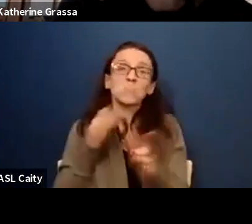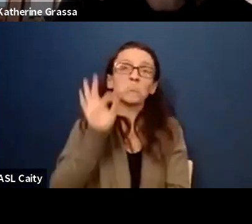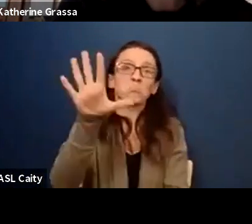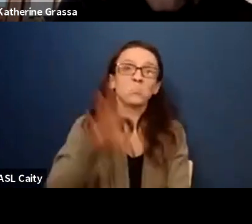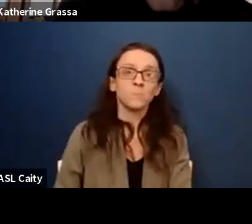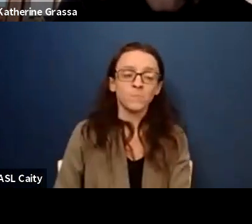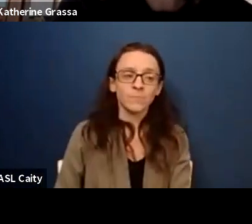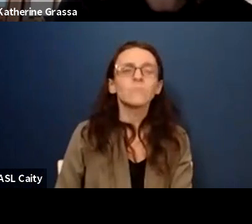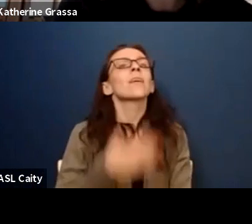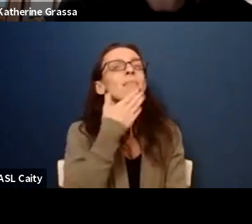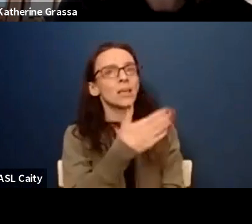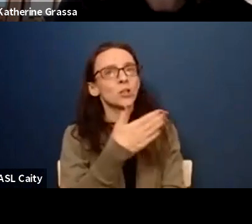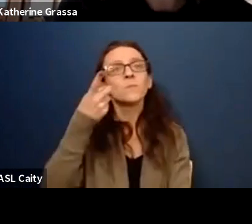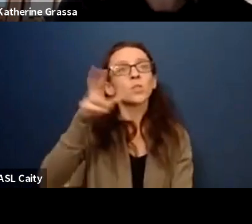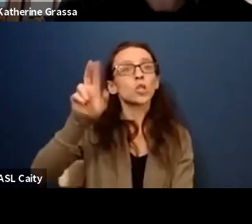Tong.